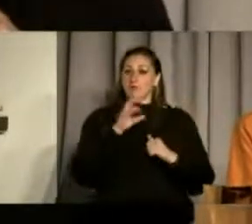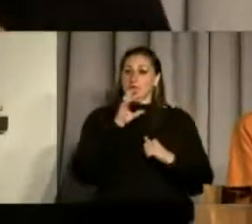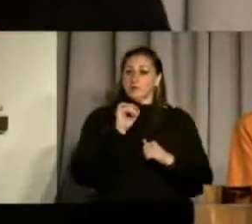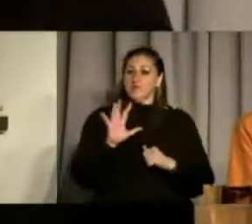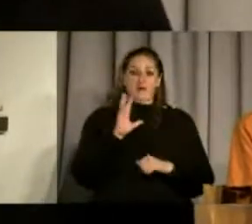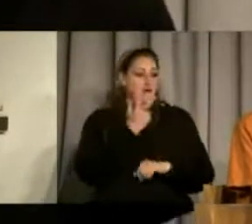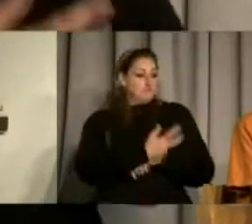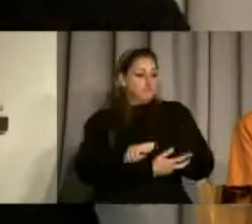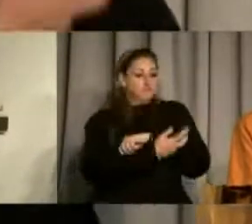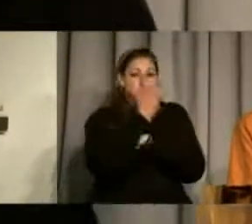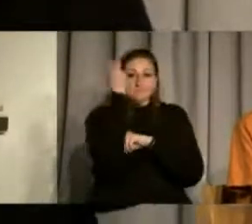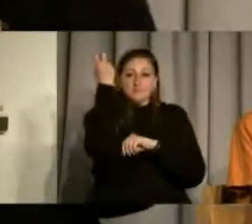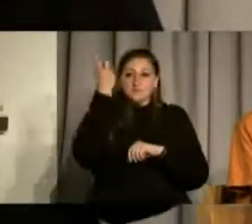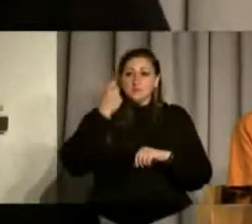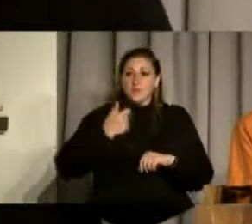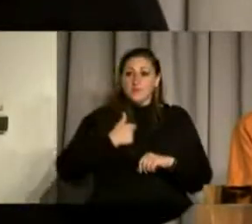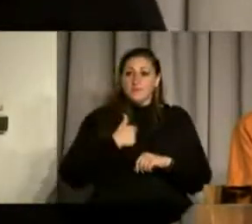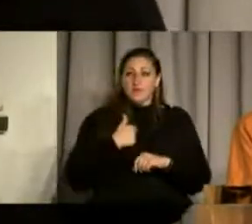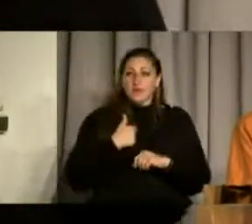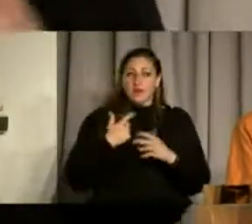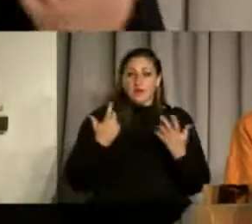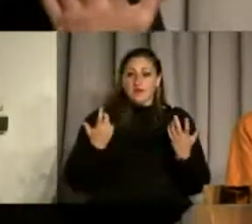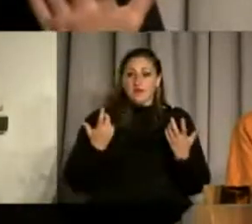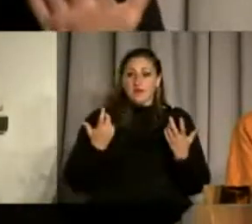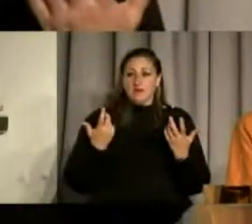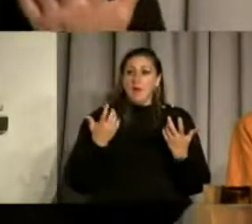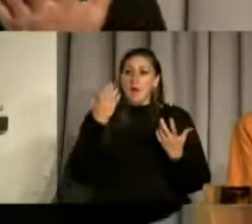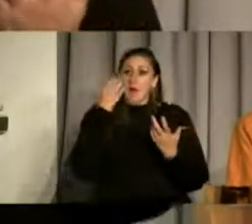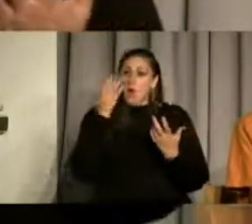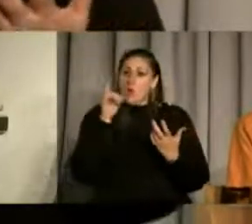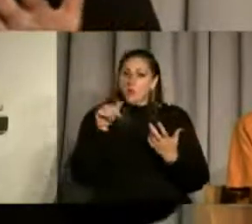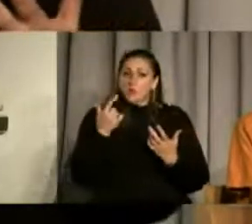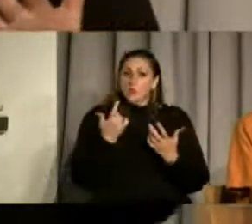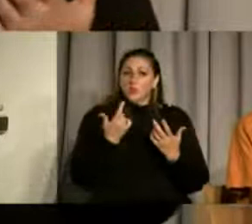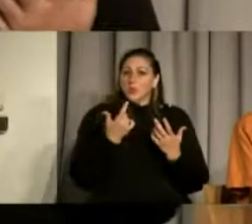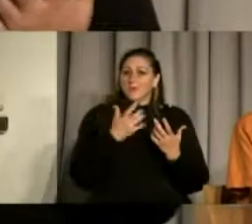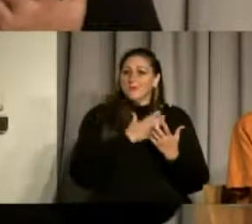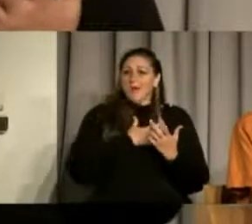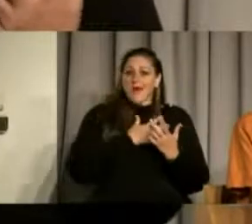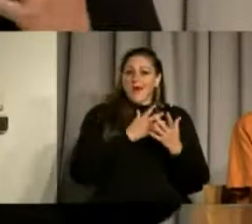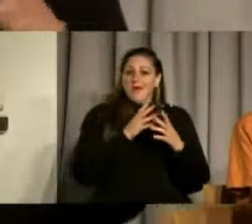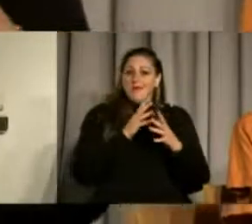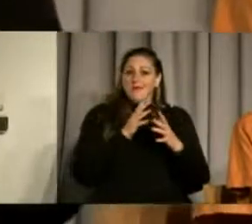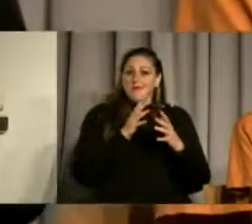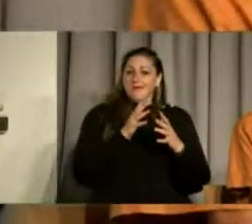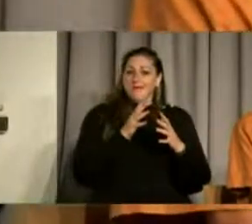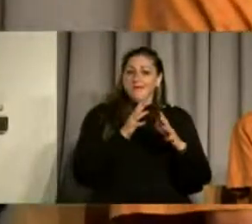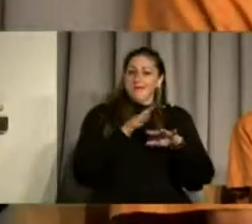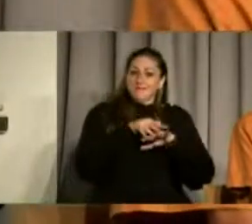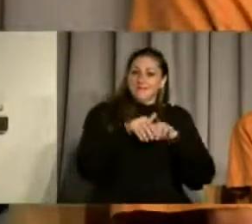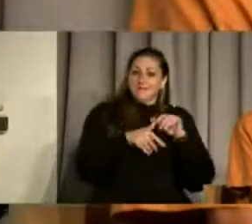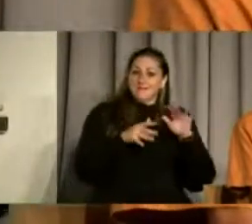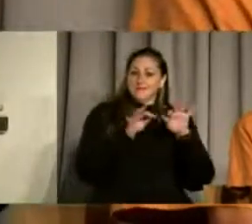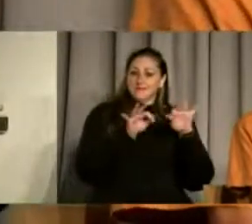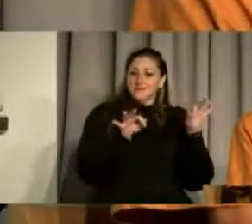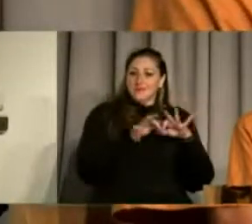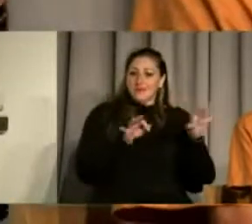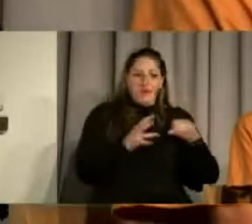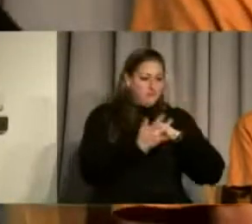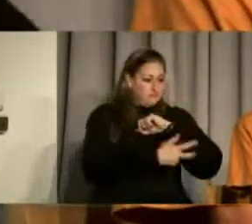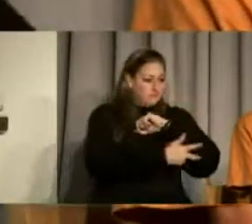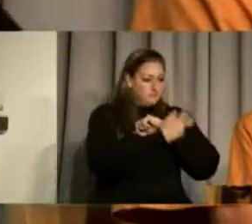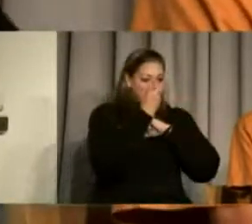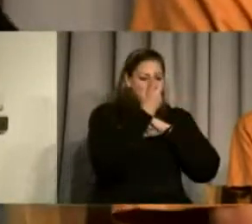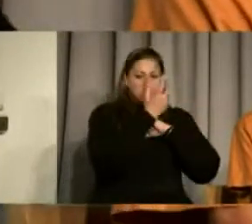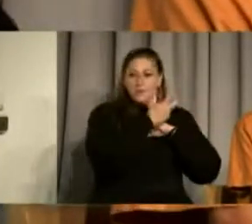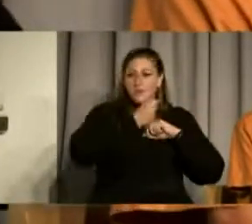away. I only knew my Omaha language. Now I don't know it. I was stolen away. I was denied